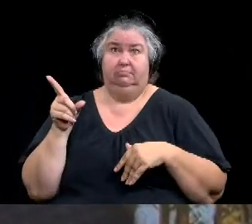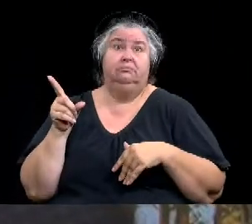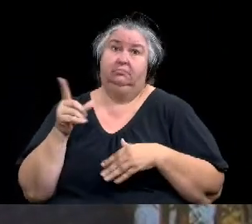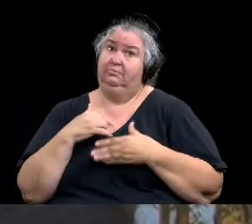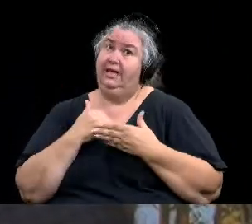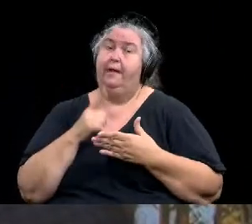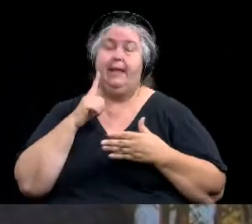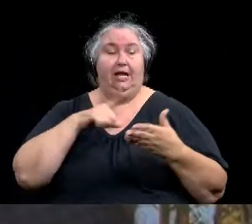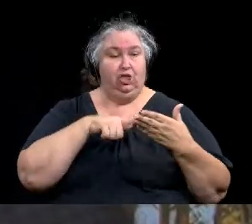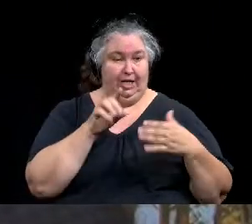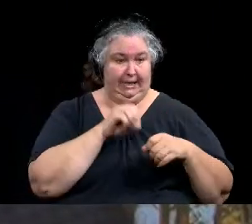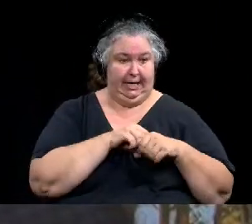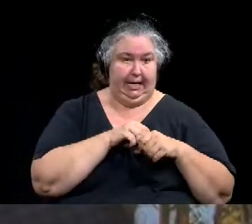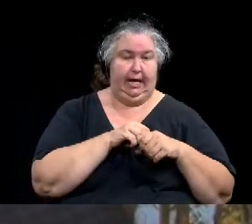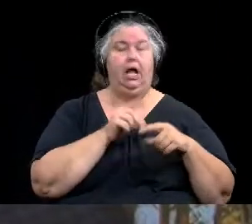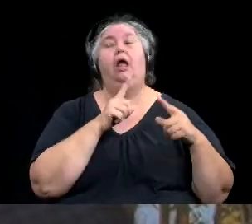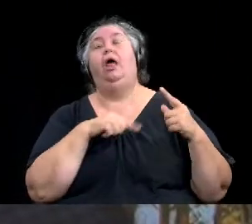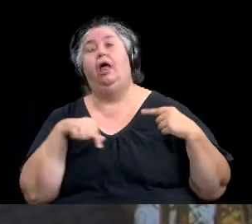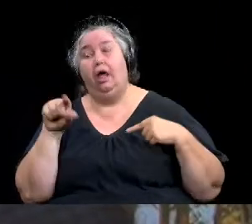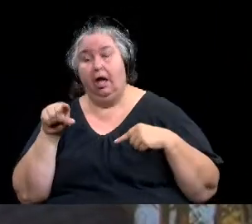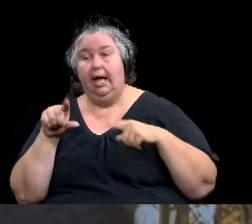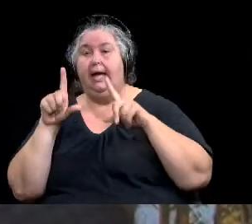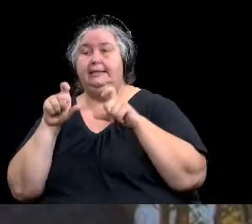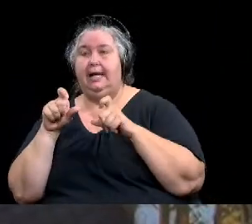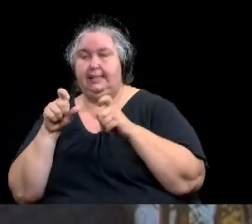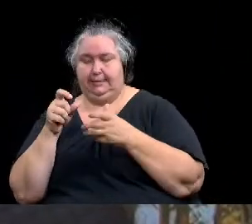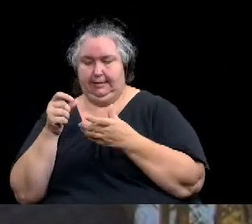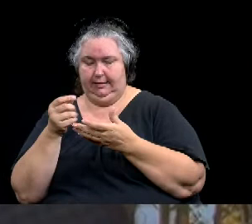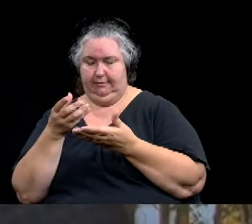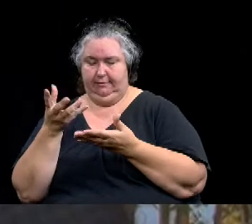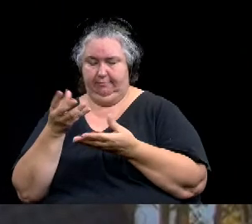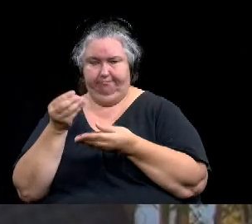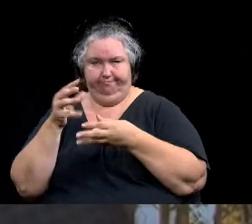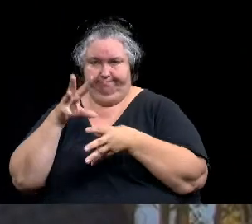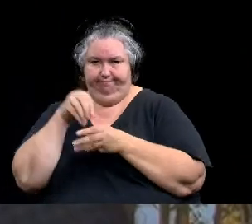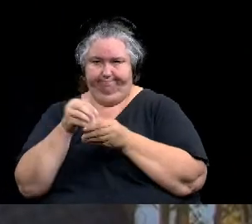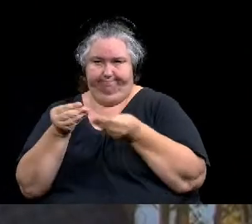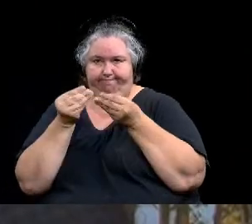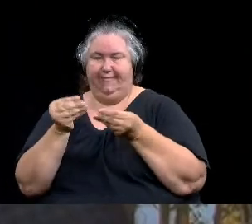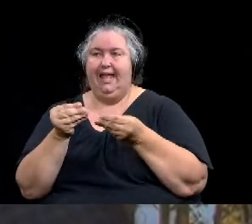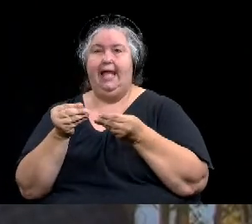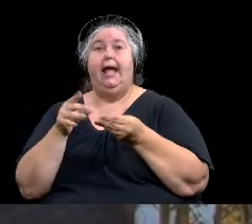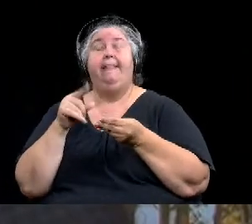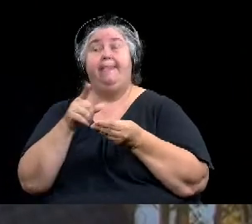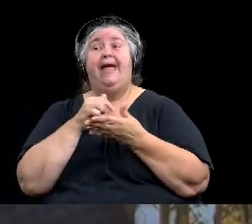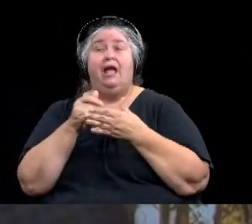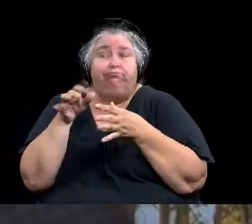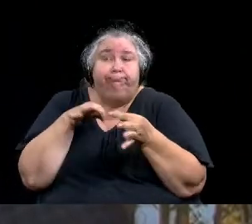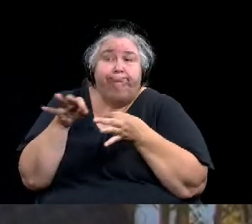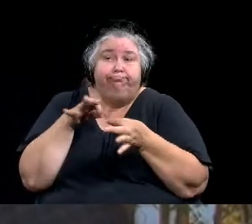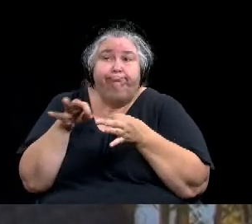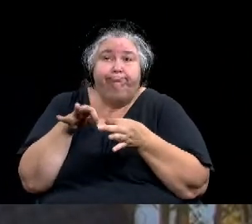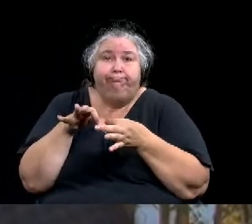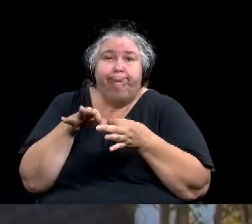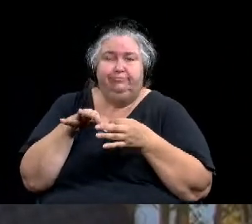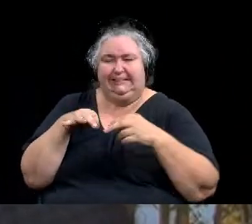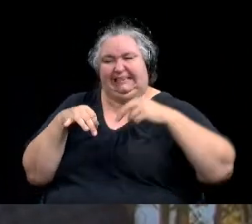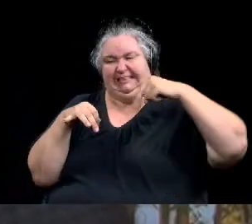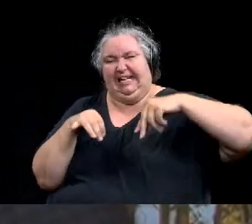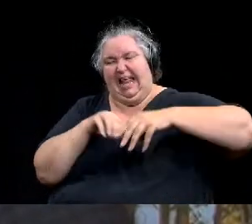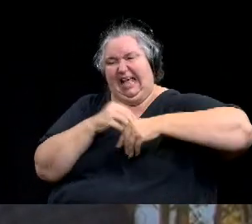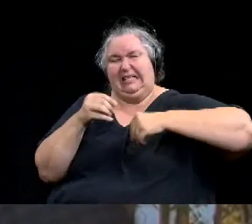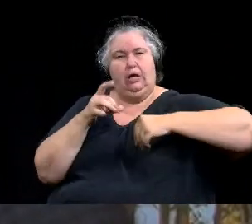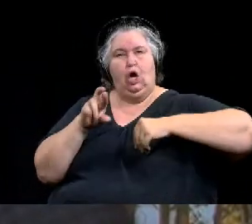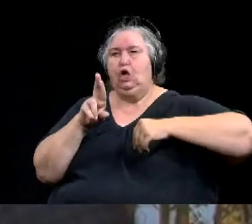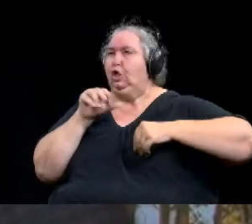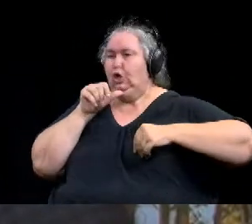you in, they give you your testing swab, and then they help you test yourself. The nurse stands outside the car and gives you instructions